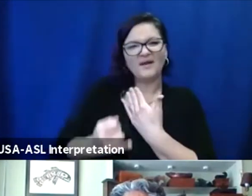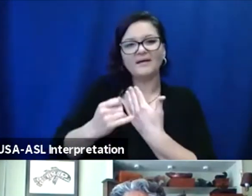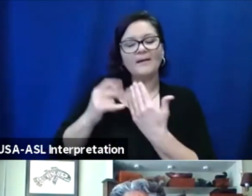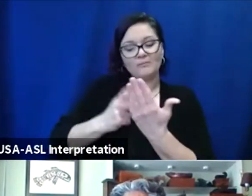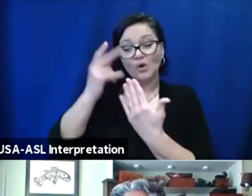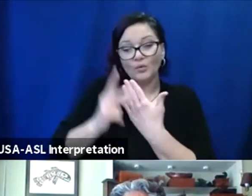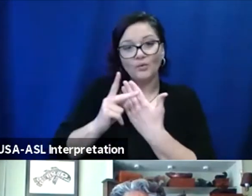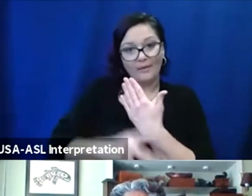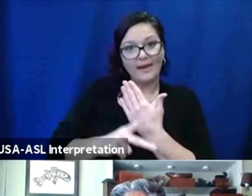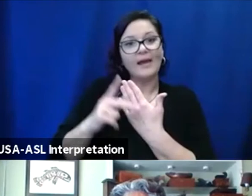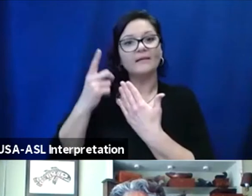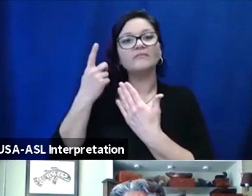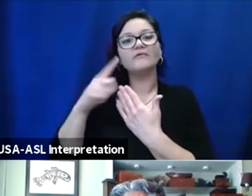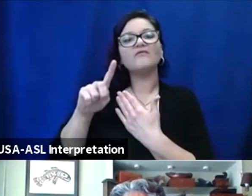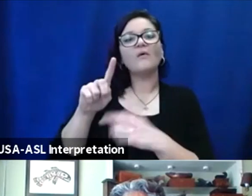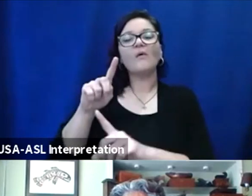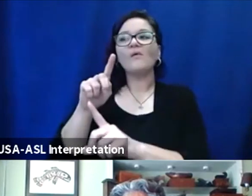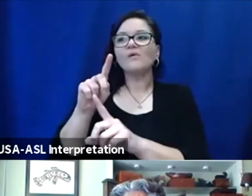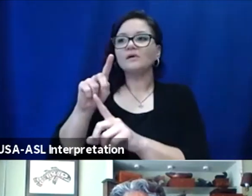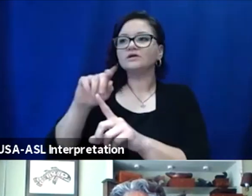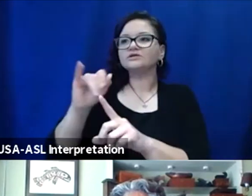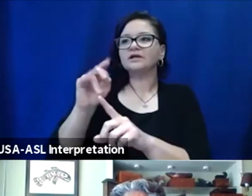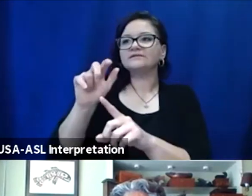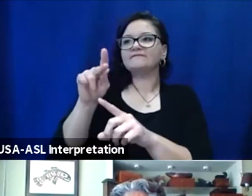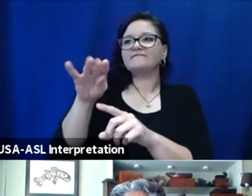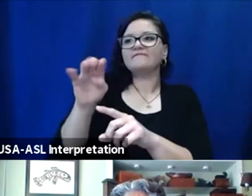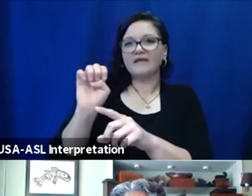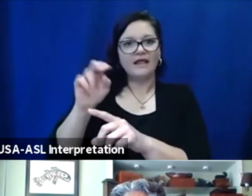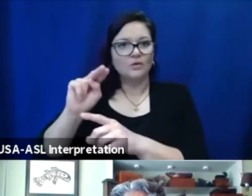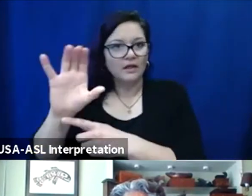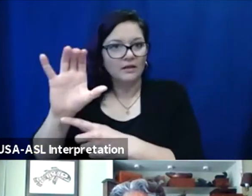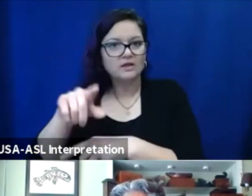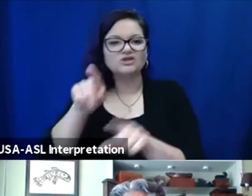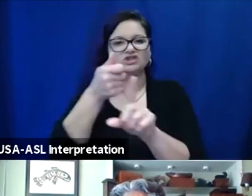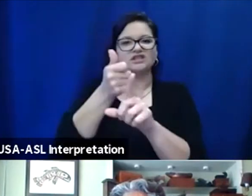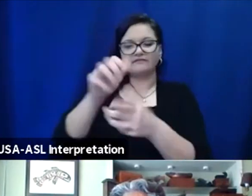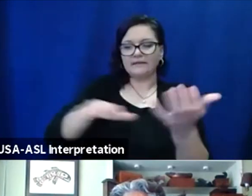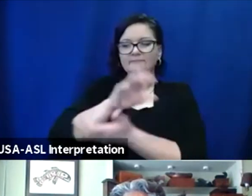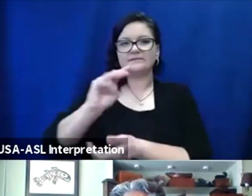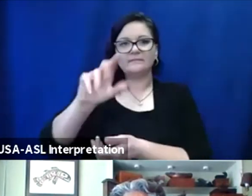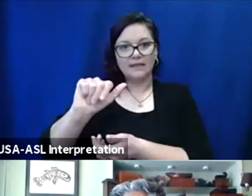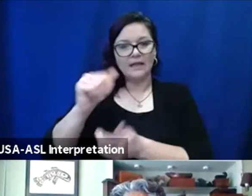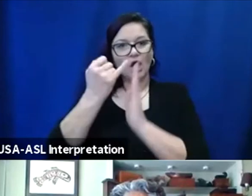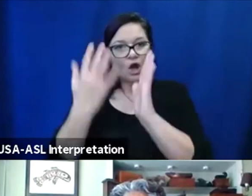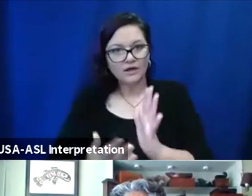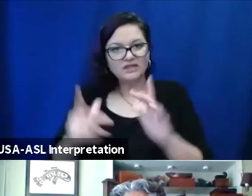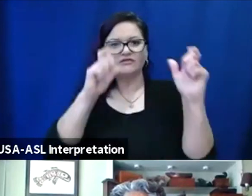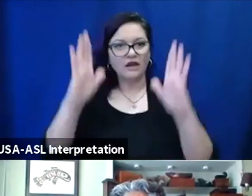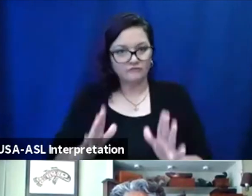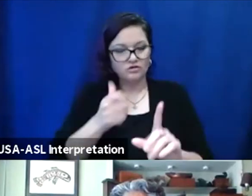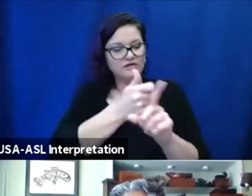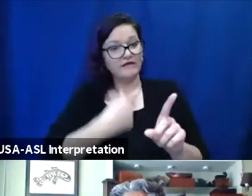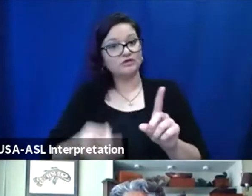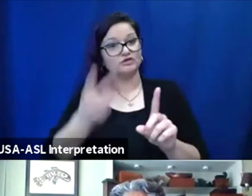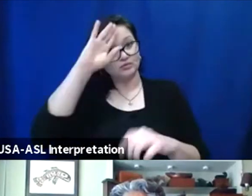Jacksonville-Onslow Council for the Arts in North Carolina. She is also a mixed media artist and photographer who has 2 sons with her husband,